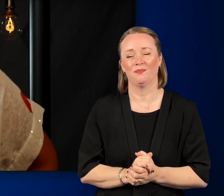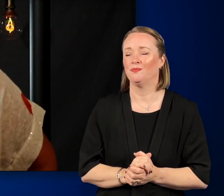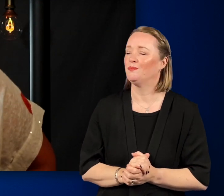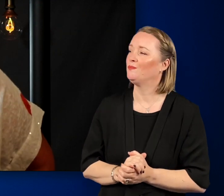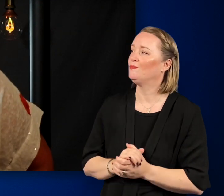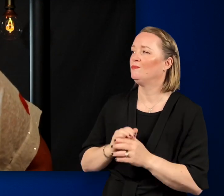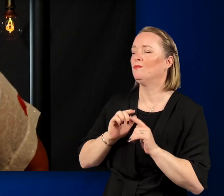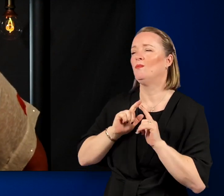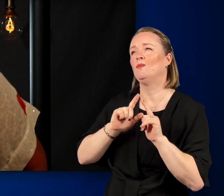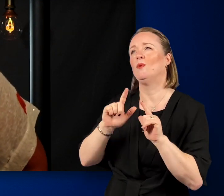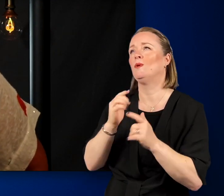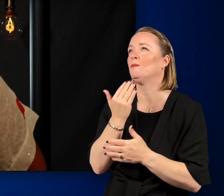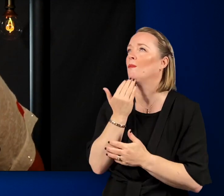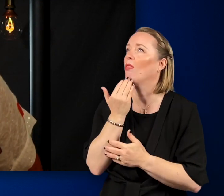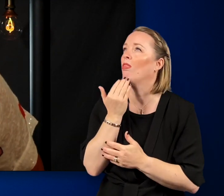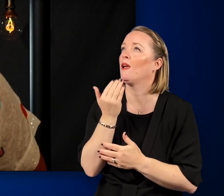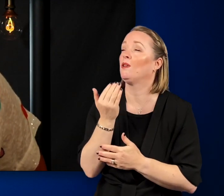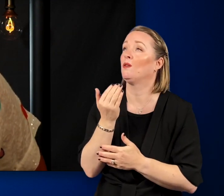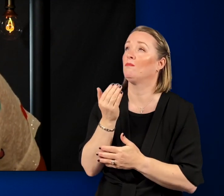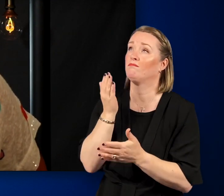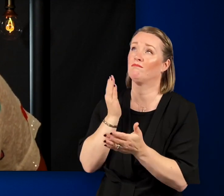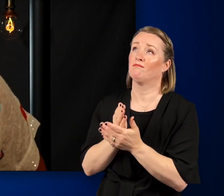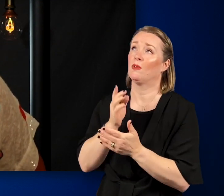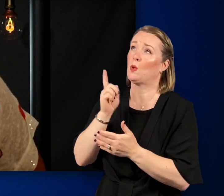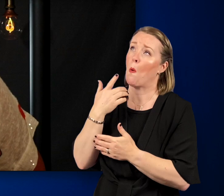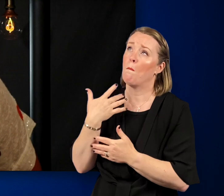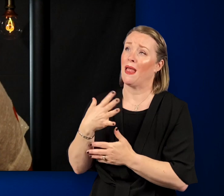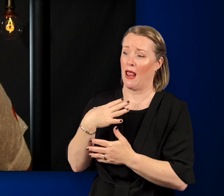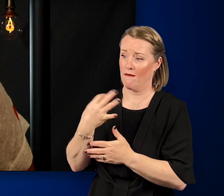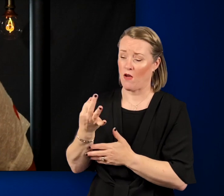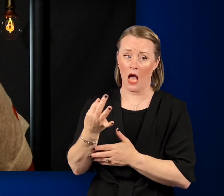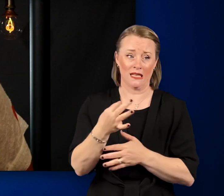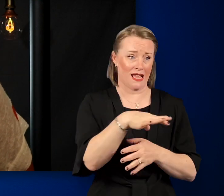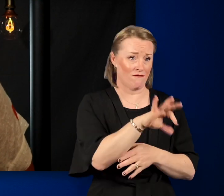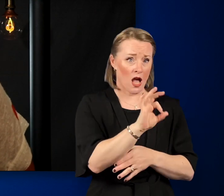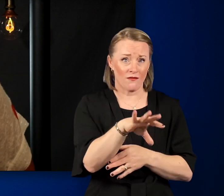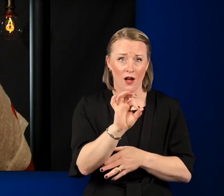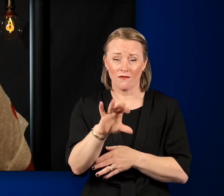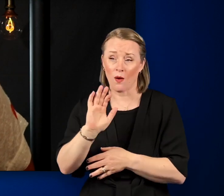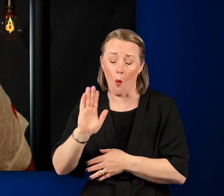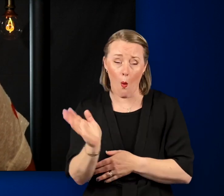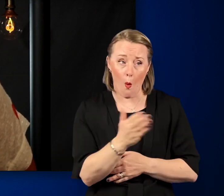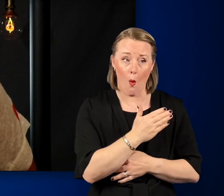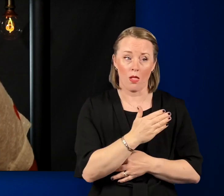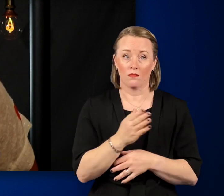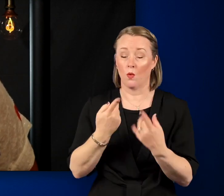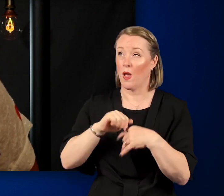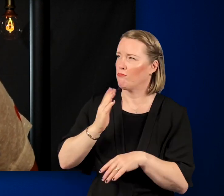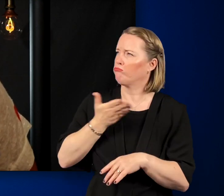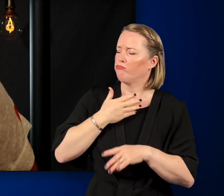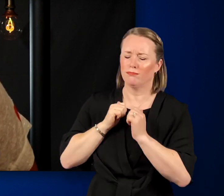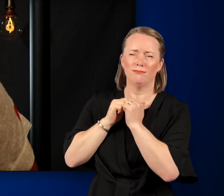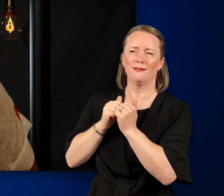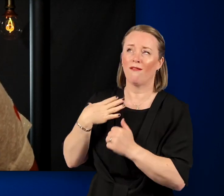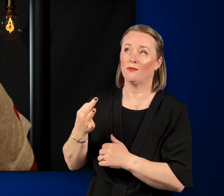Lord, I thank you that you extend that invitation to us, that none of us deserves it, but that you